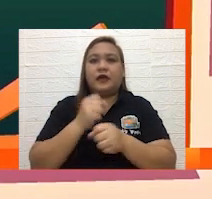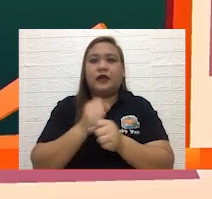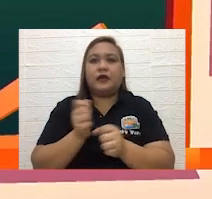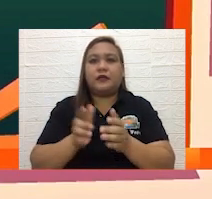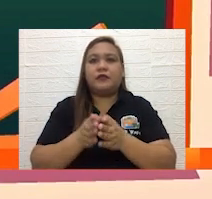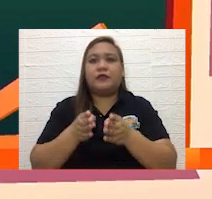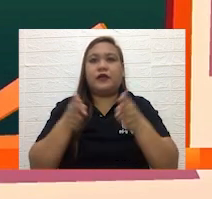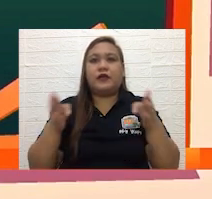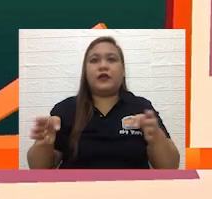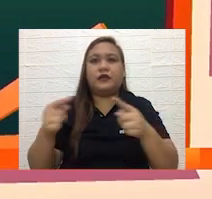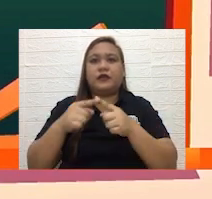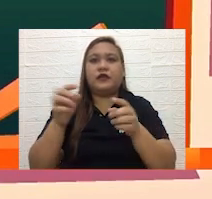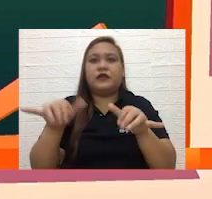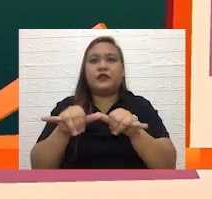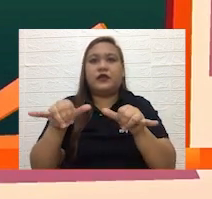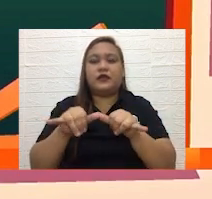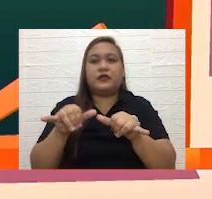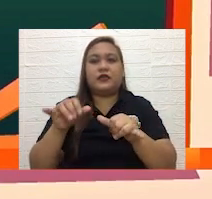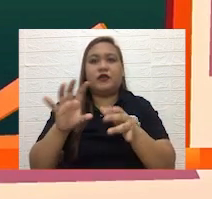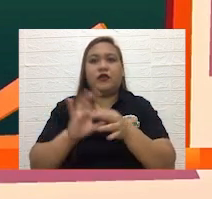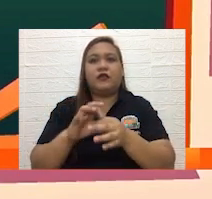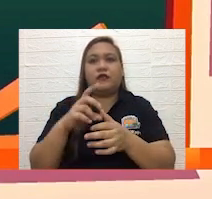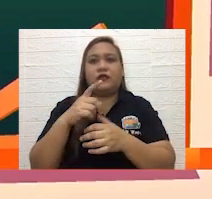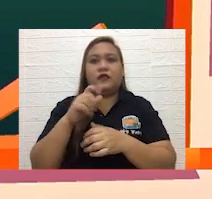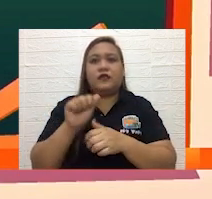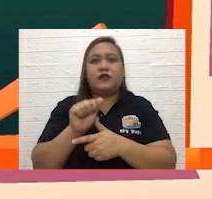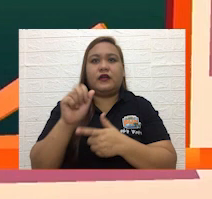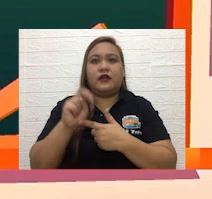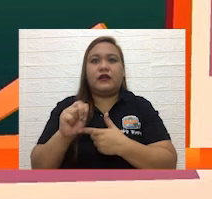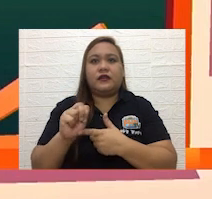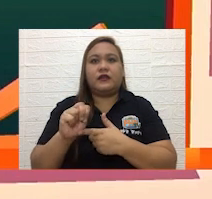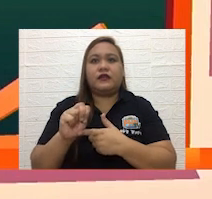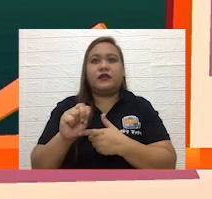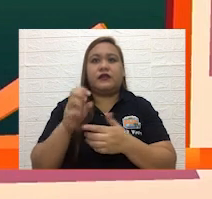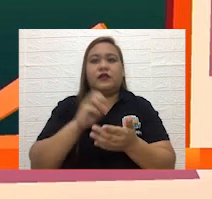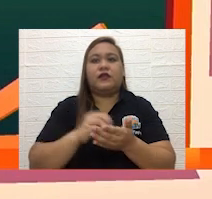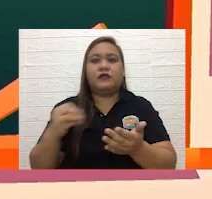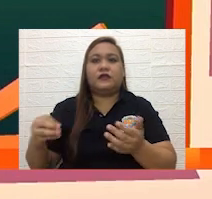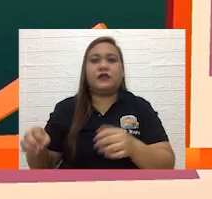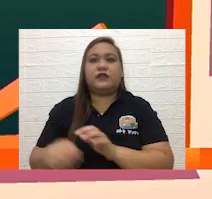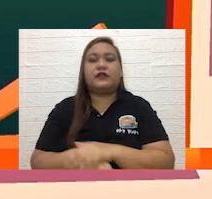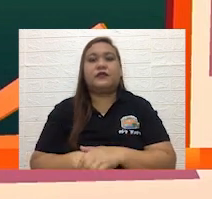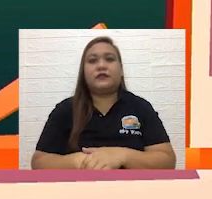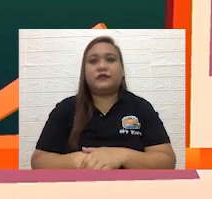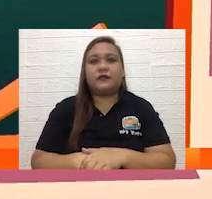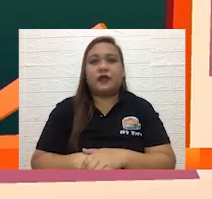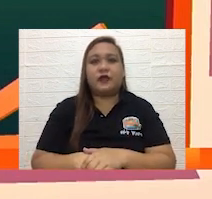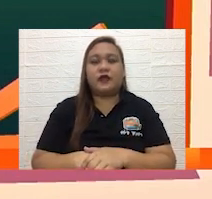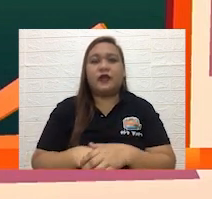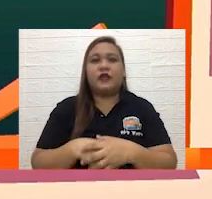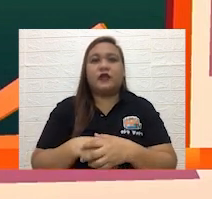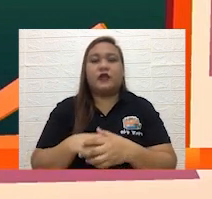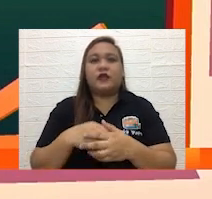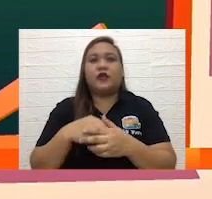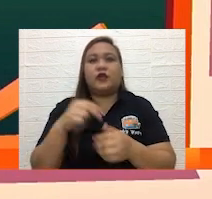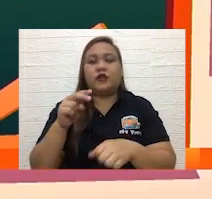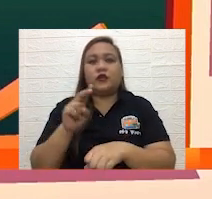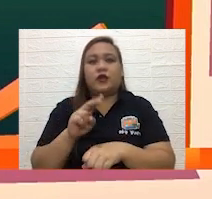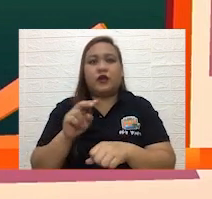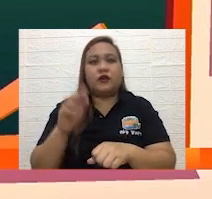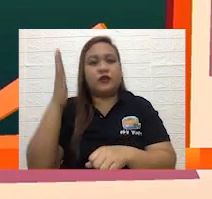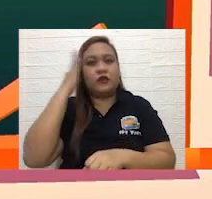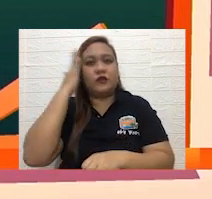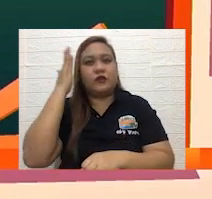for it to fit properly when drawn on paper. The commonly used scale in